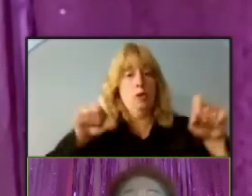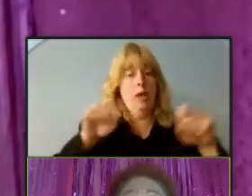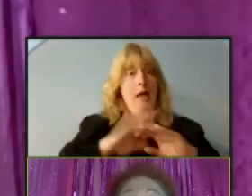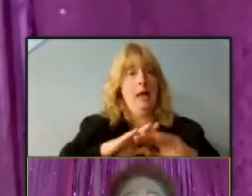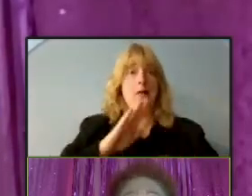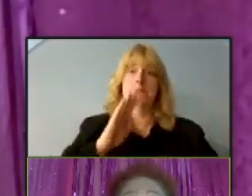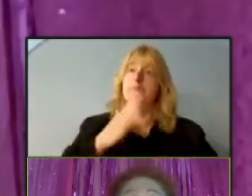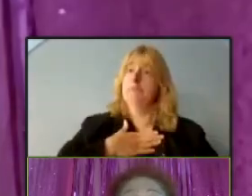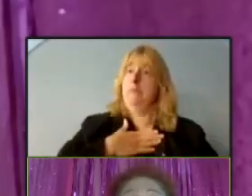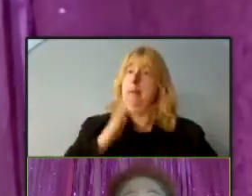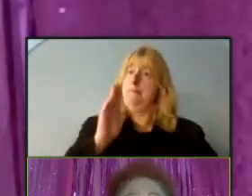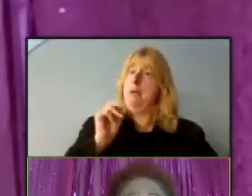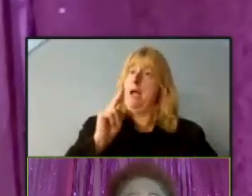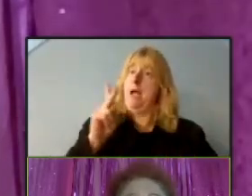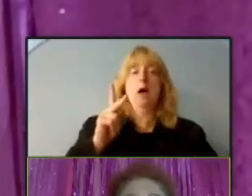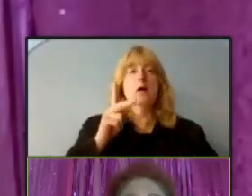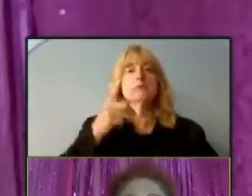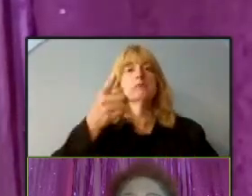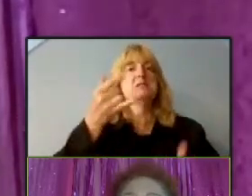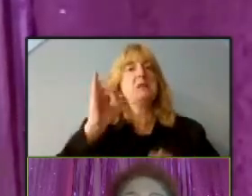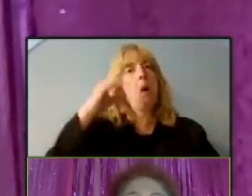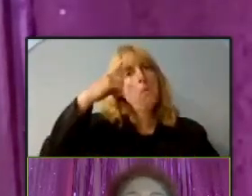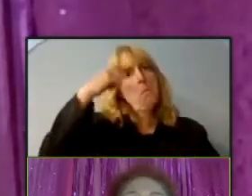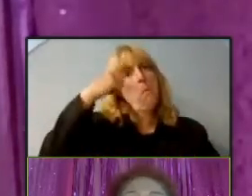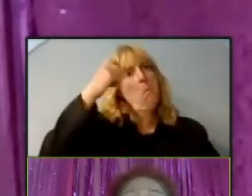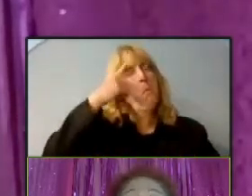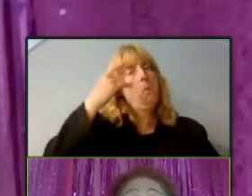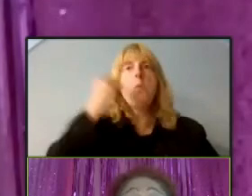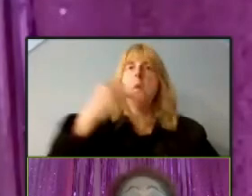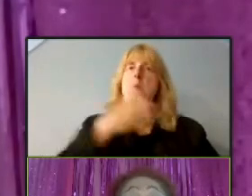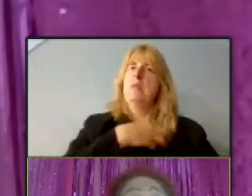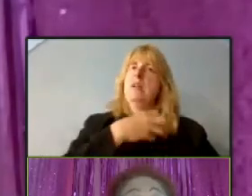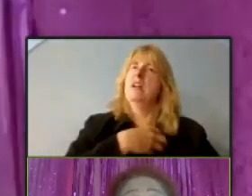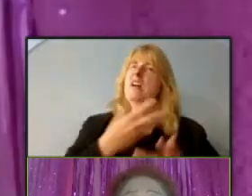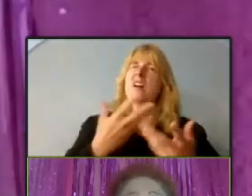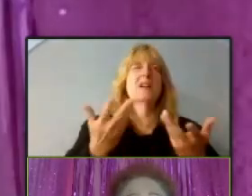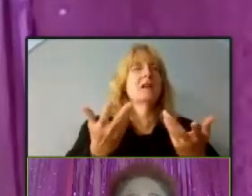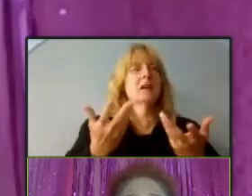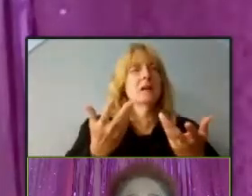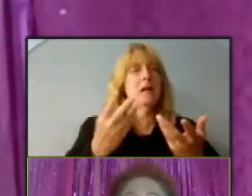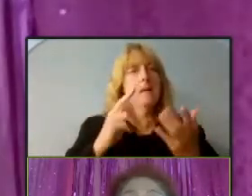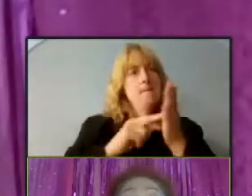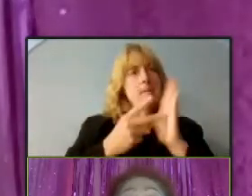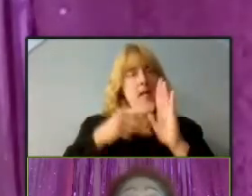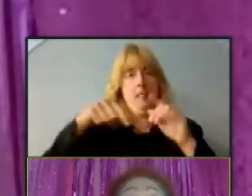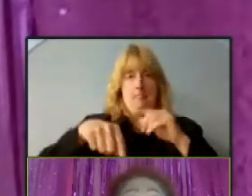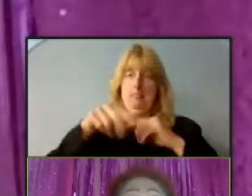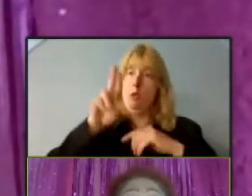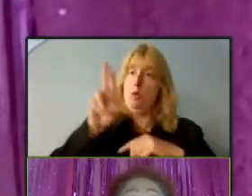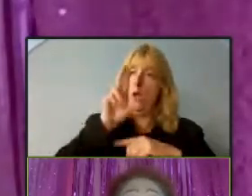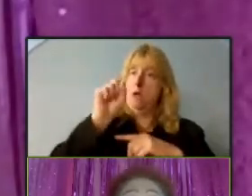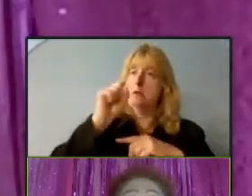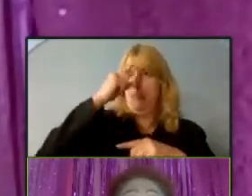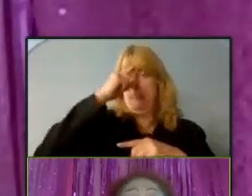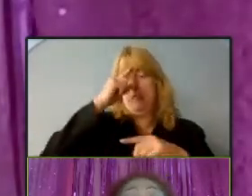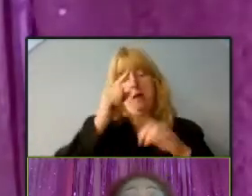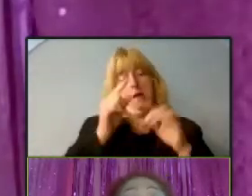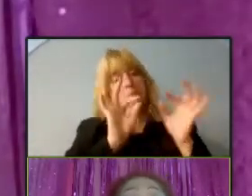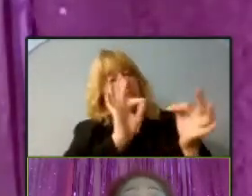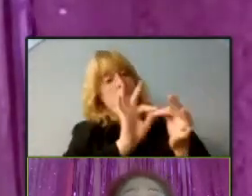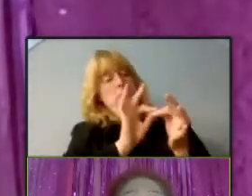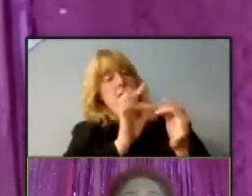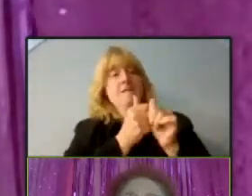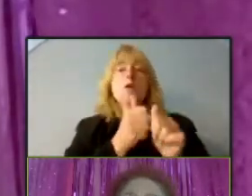be suspicious and call the police. This country has attached value to race. In fact, when Blackness shows up,